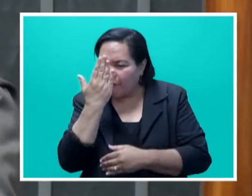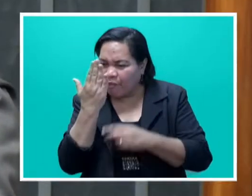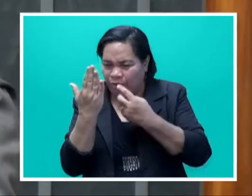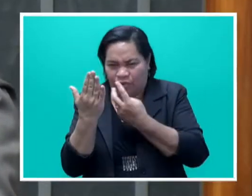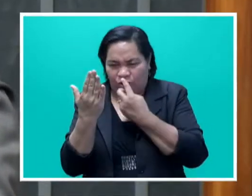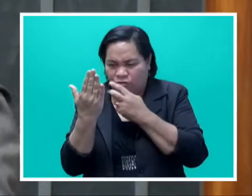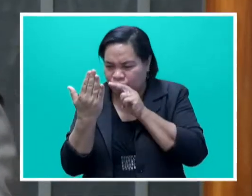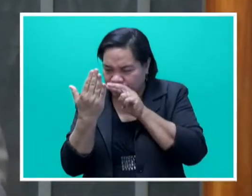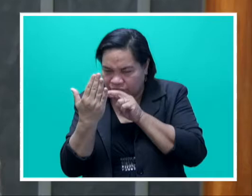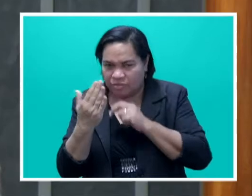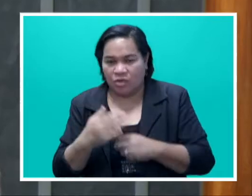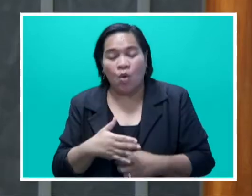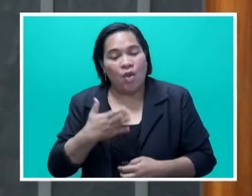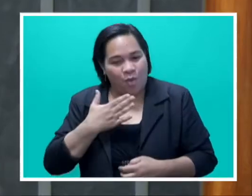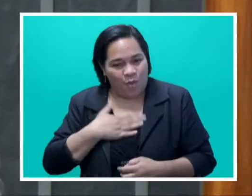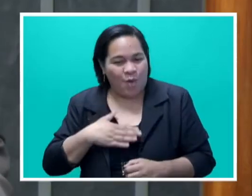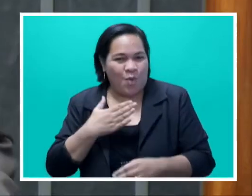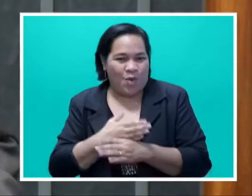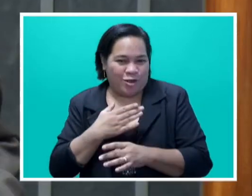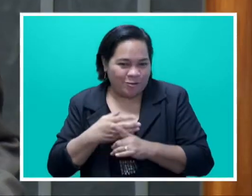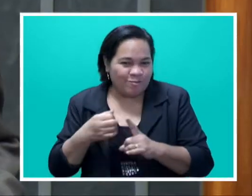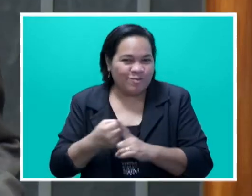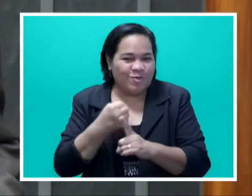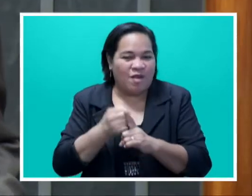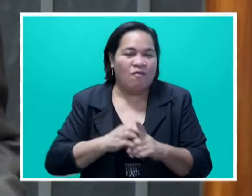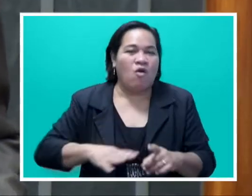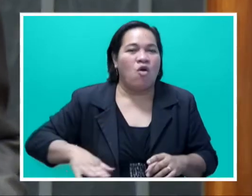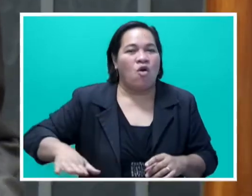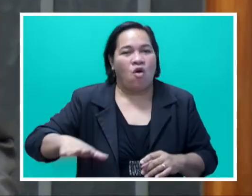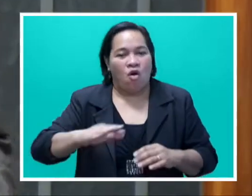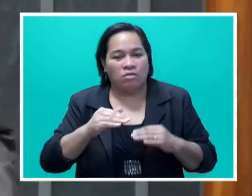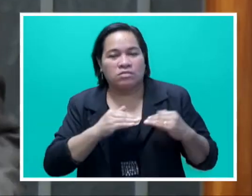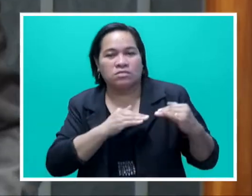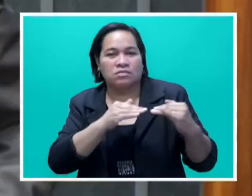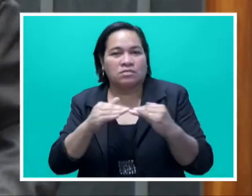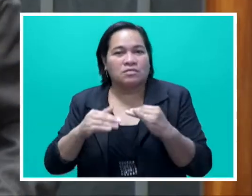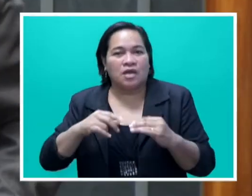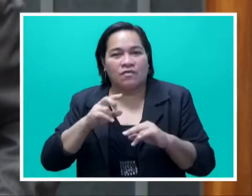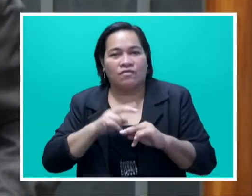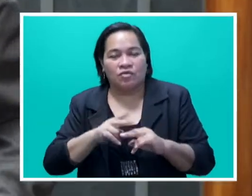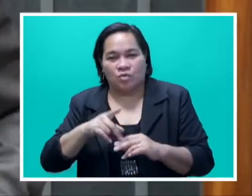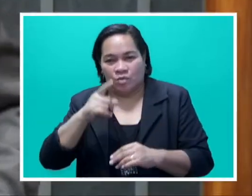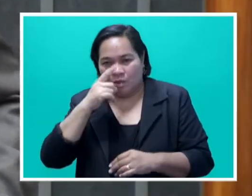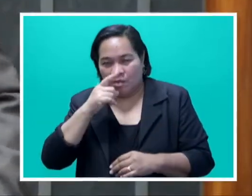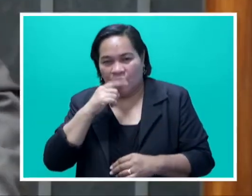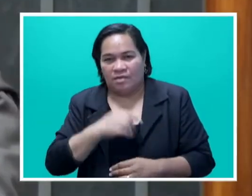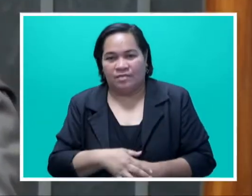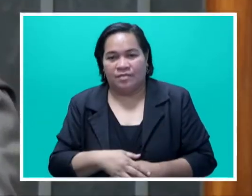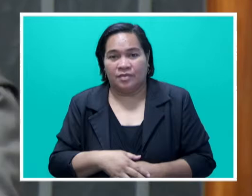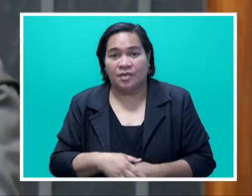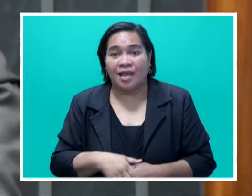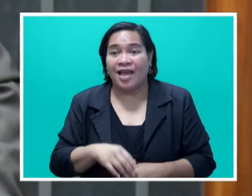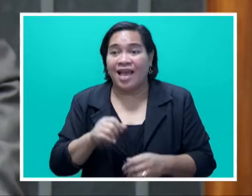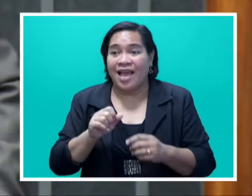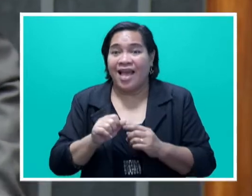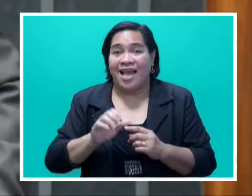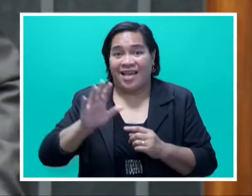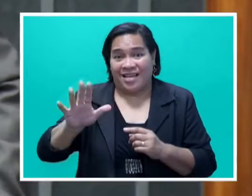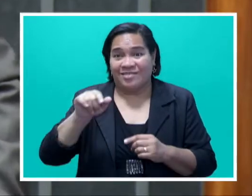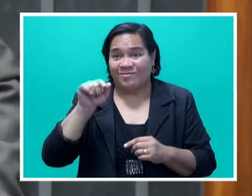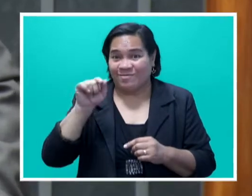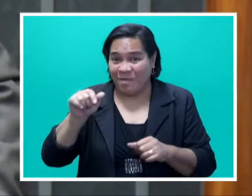on unity towards progress for all Fijians. Mr. Speaker, this key message from His Excellency the